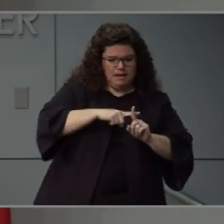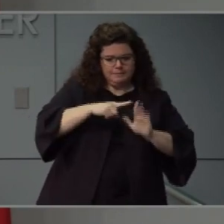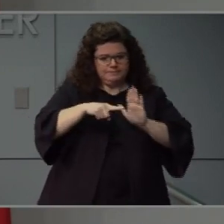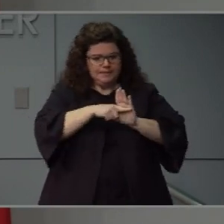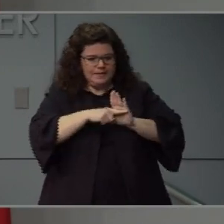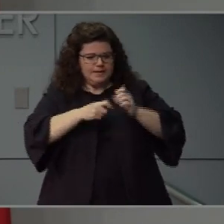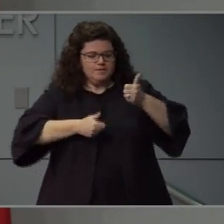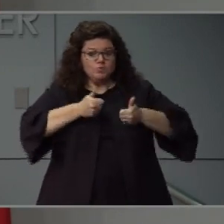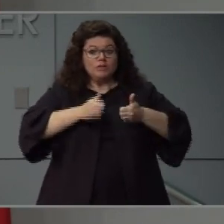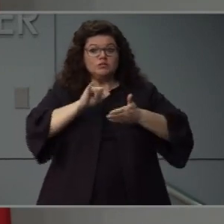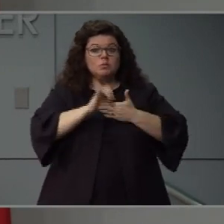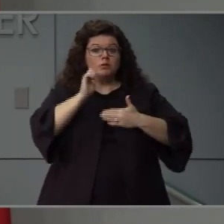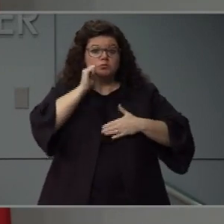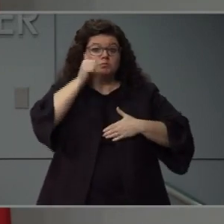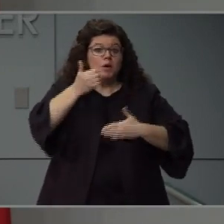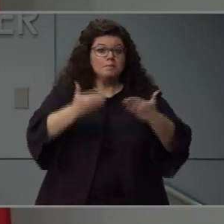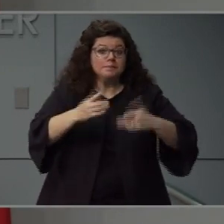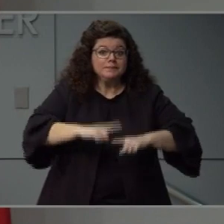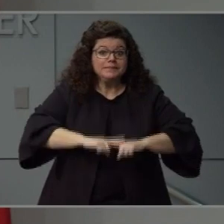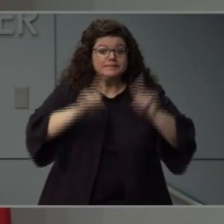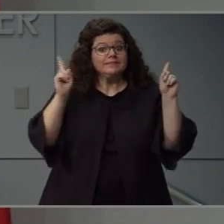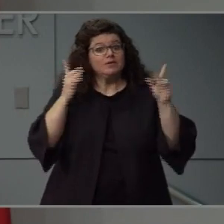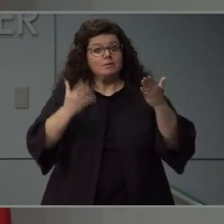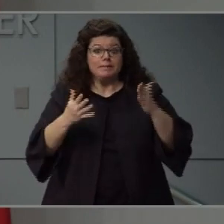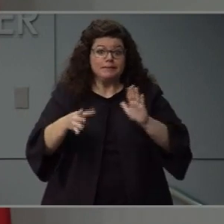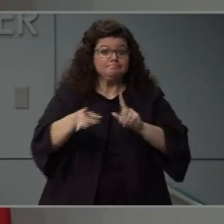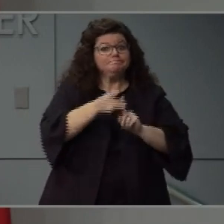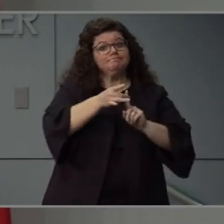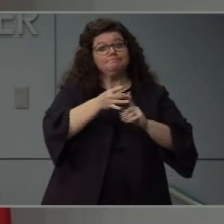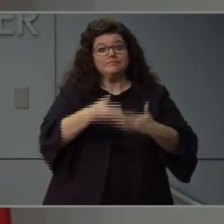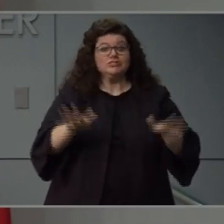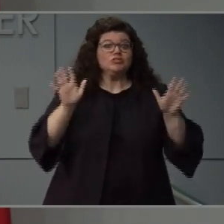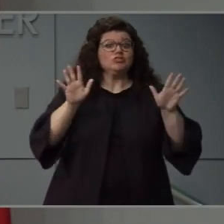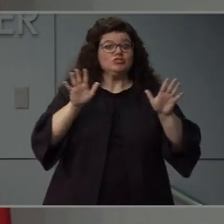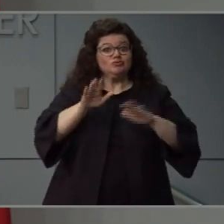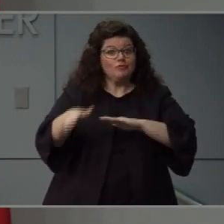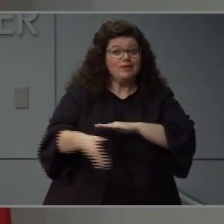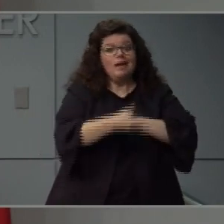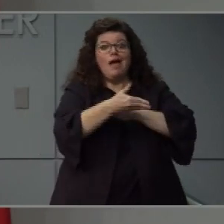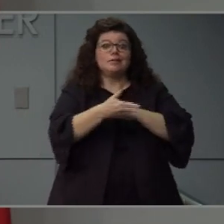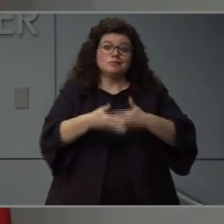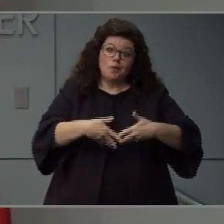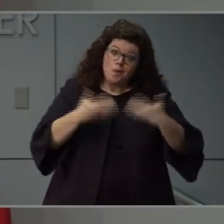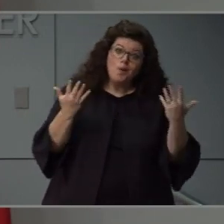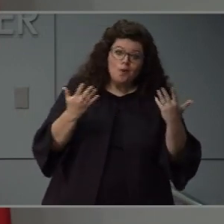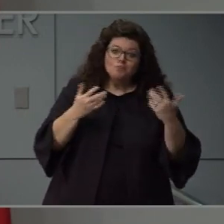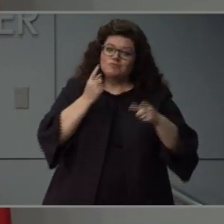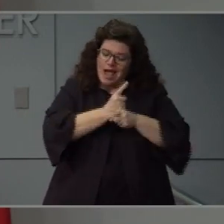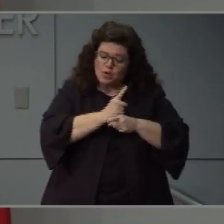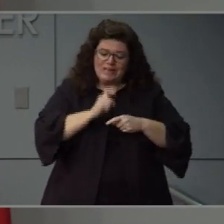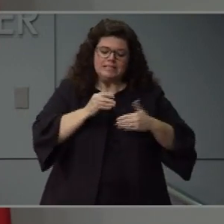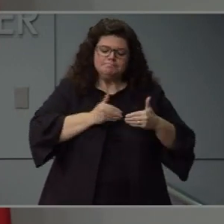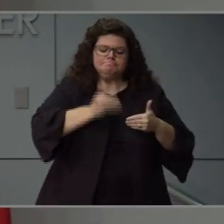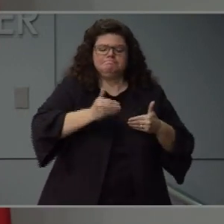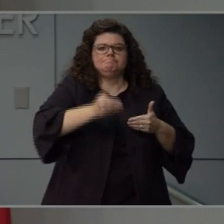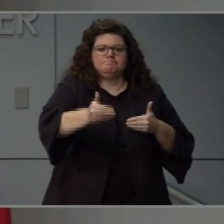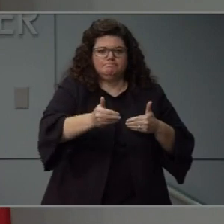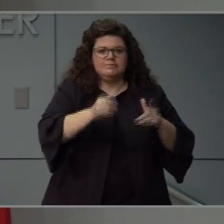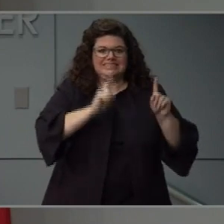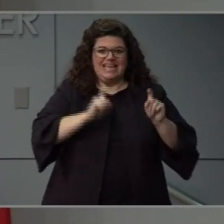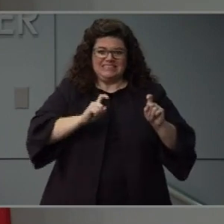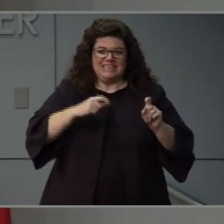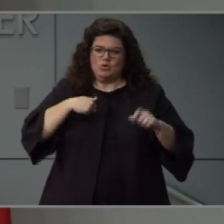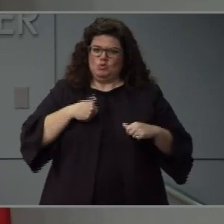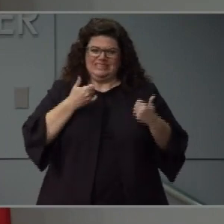and move through the community and move through their lives. And so we know we are going to have to repeat that. I think our team is still working